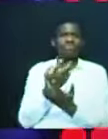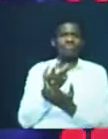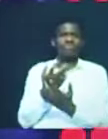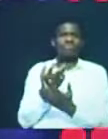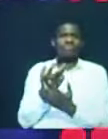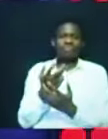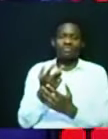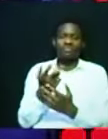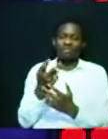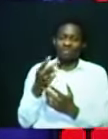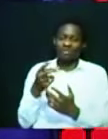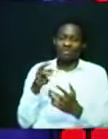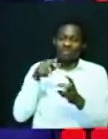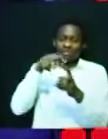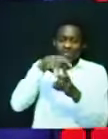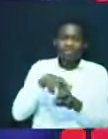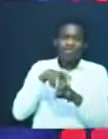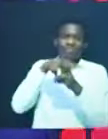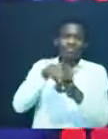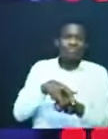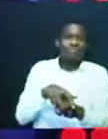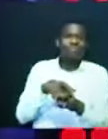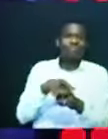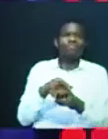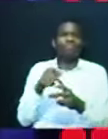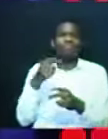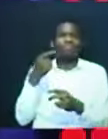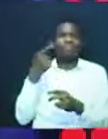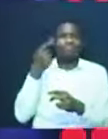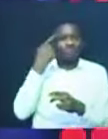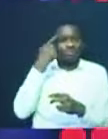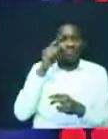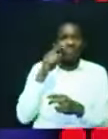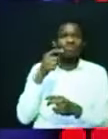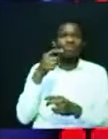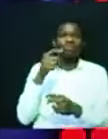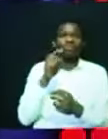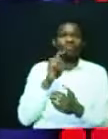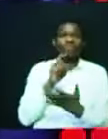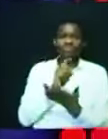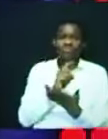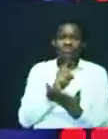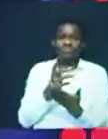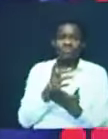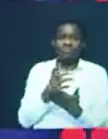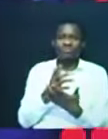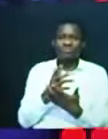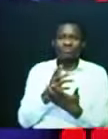also exported them to all the kings of the Hittites and the Arameans.